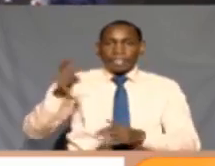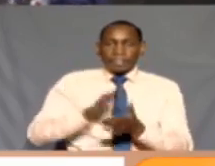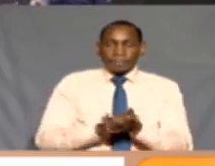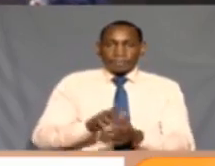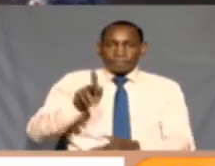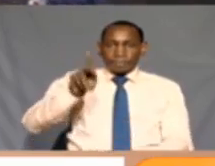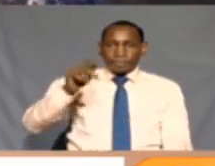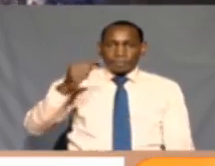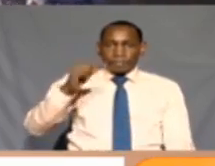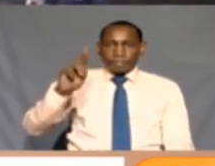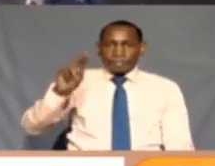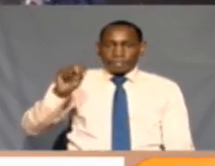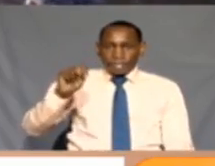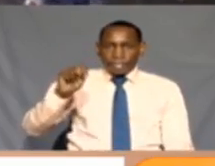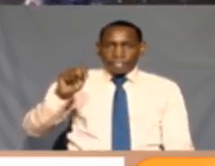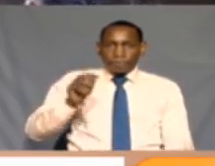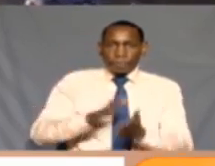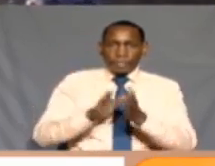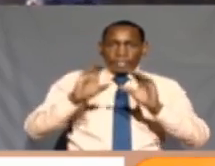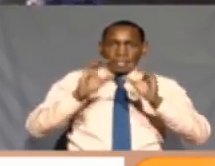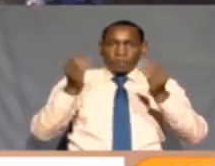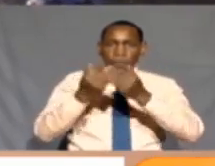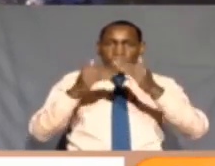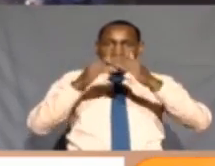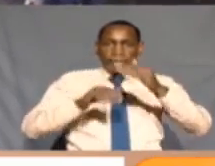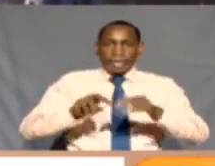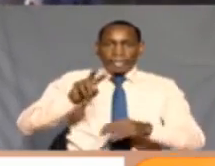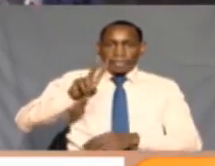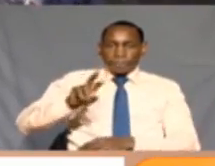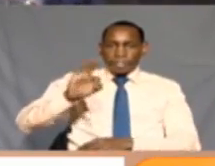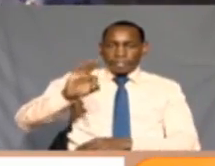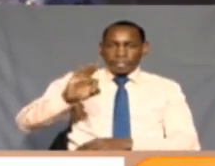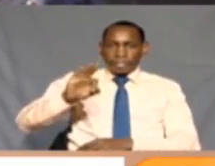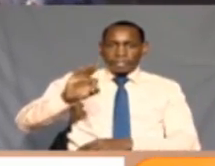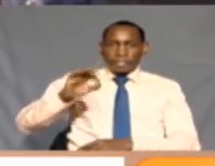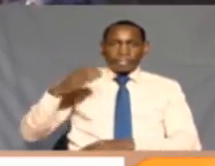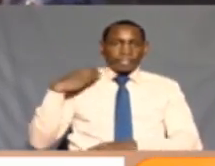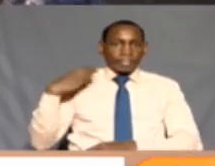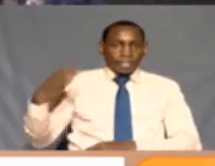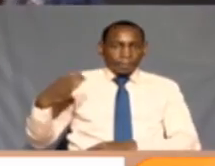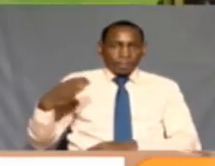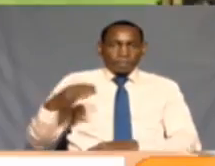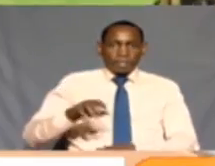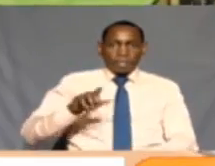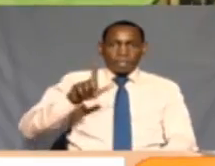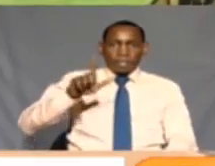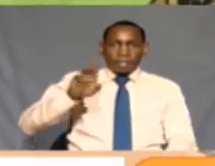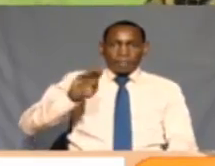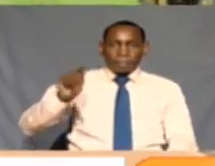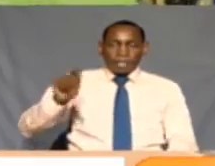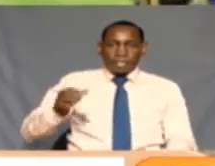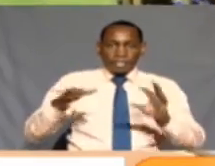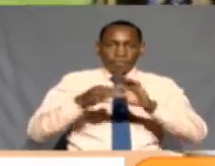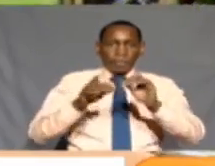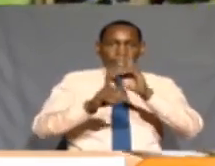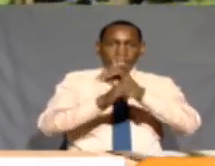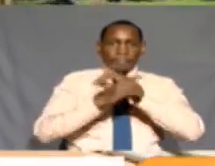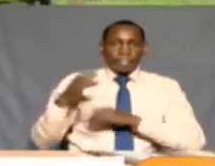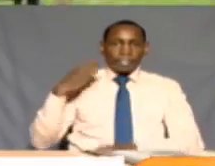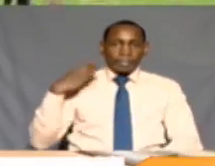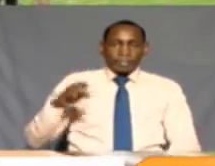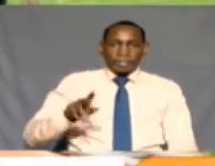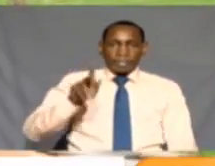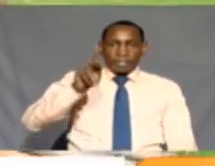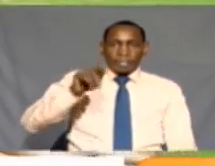Benjamin Keegan, Abraham Kibiwot, and world under 23,000 meters steeplechase champion Leonard Bett will join defending champion